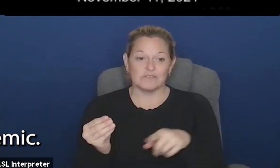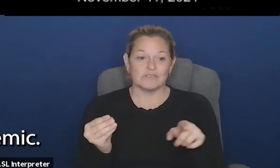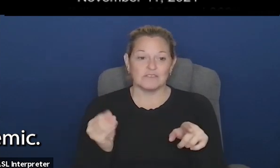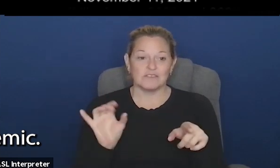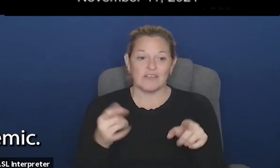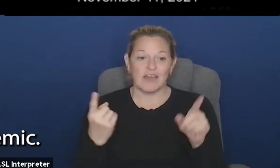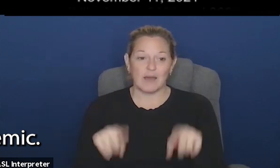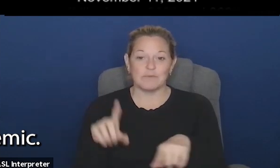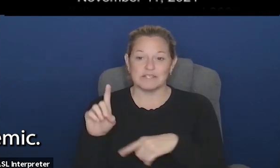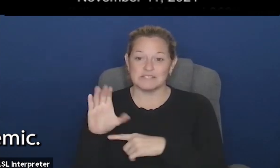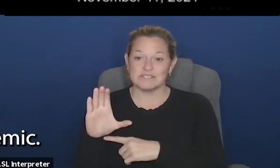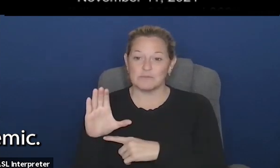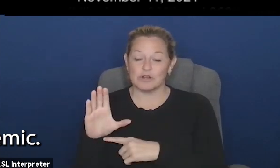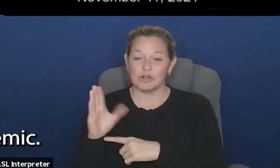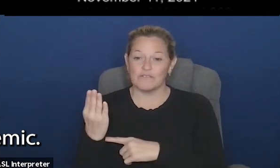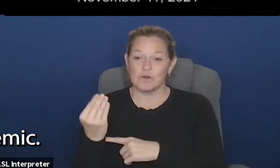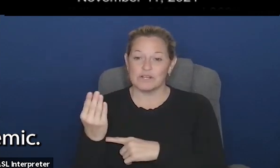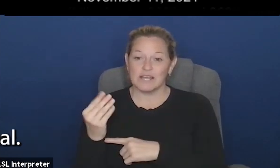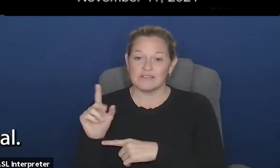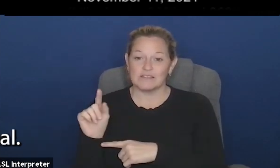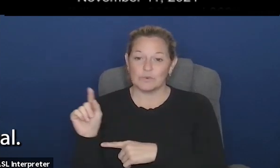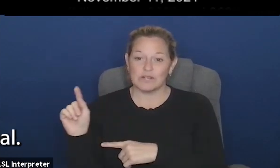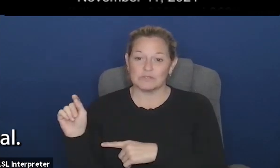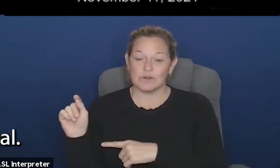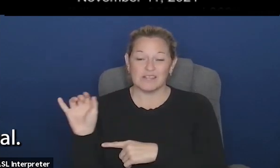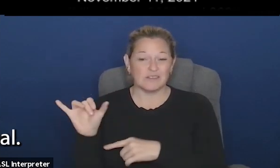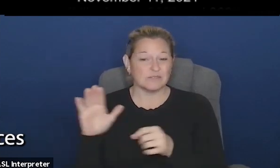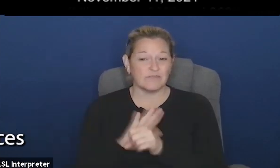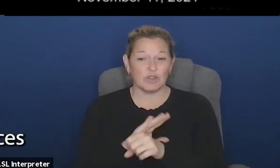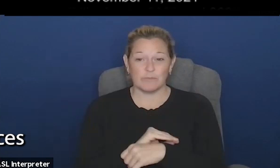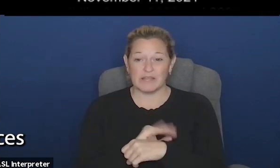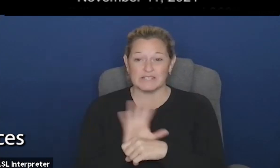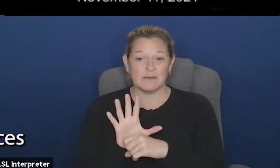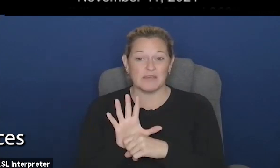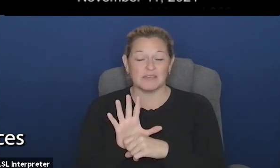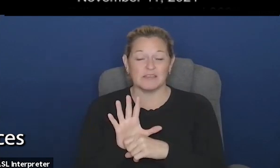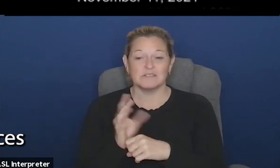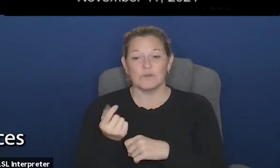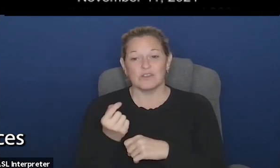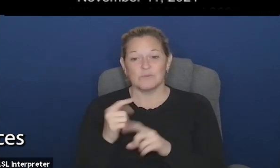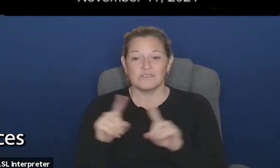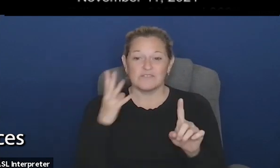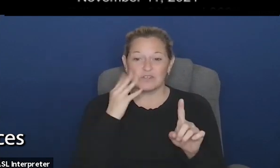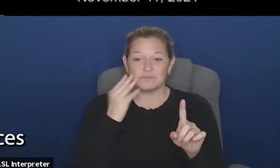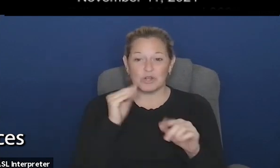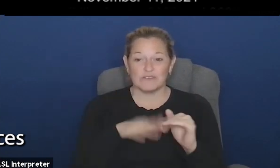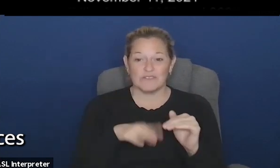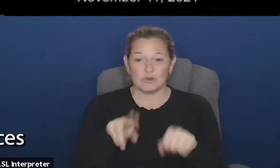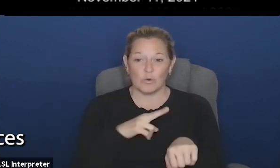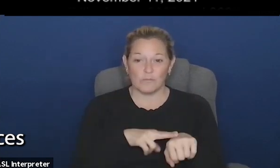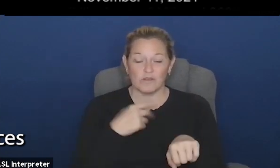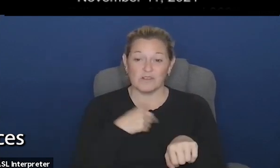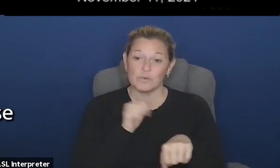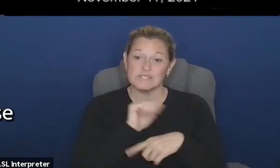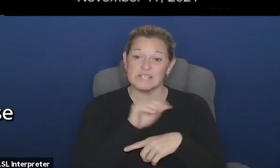this event, we were a full pandemic, so it was a little different than normal, but we redistributed the